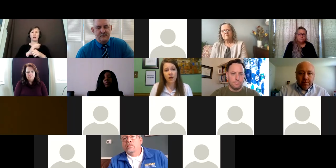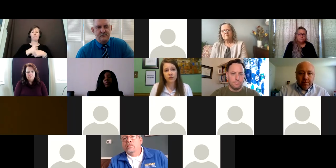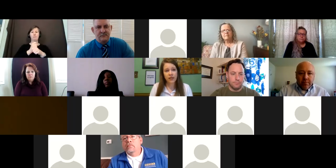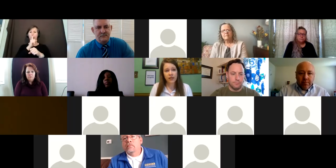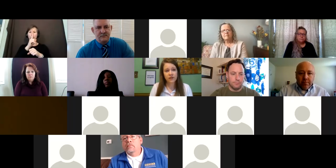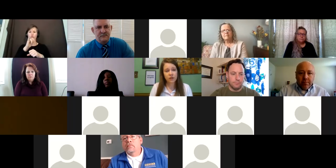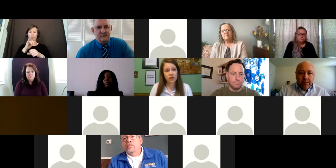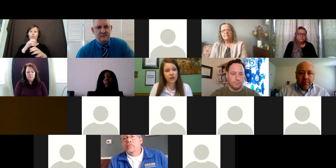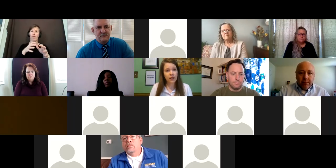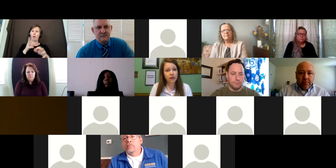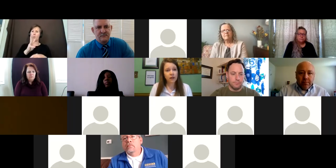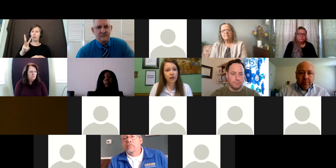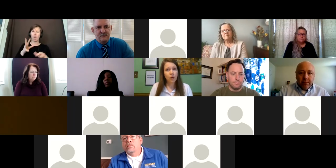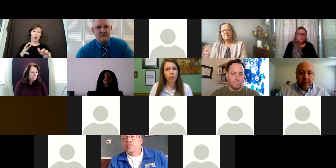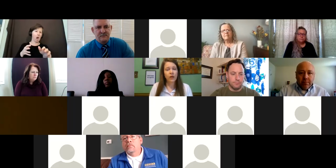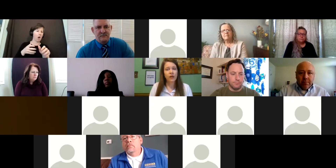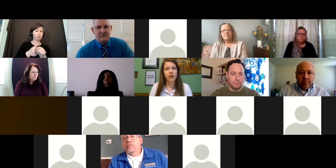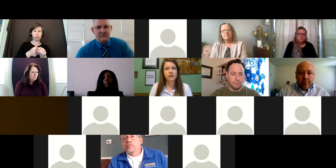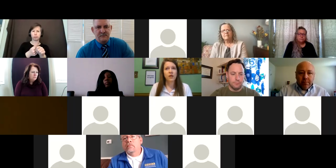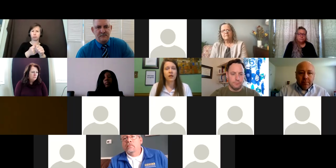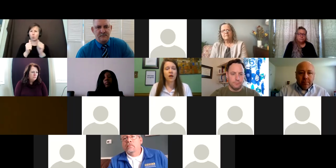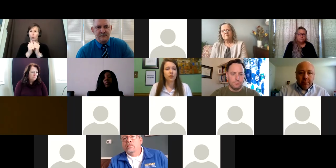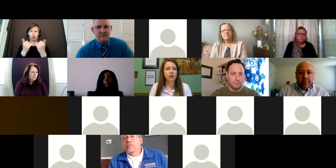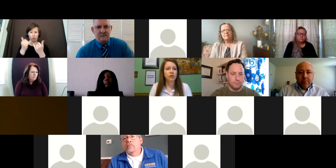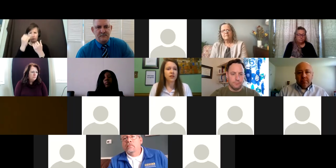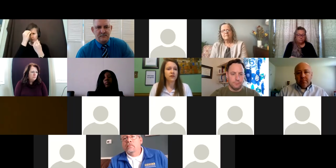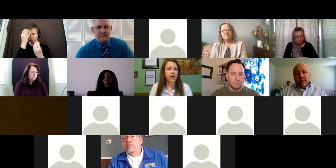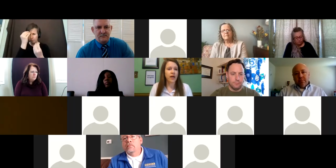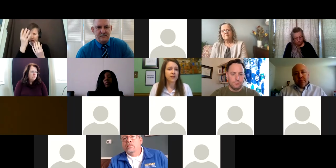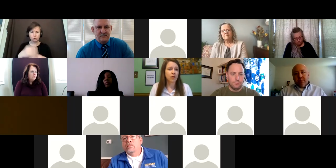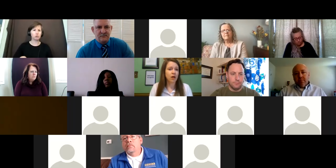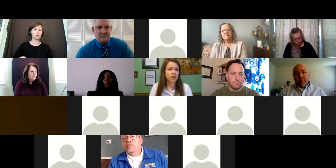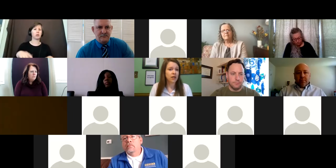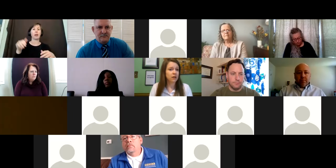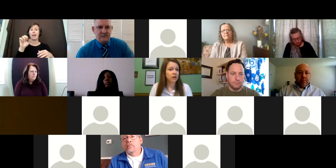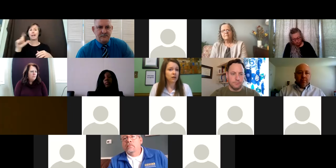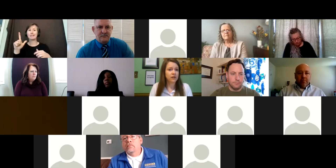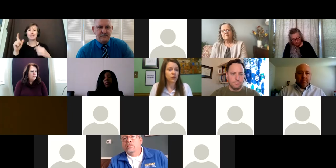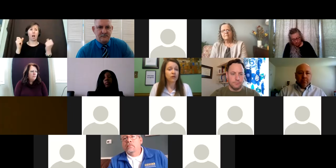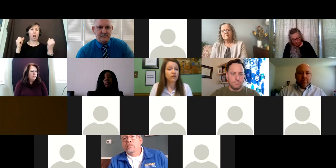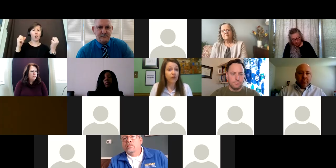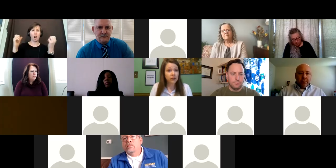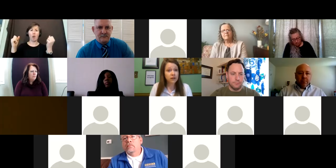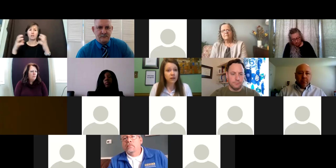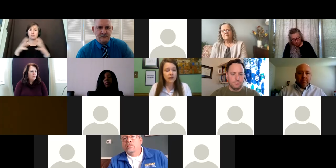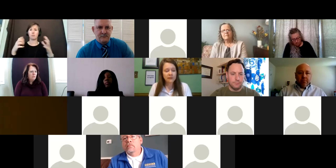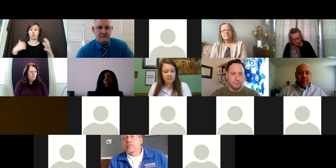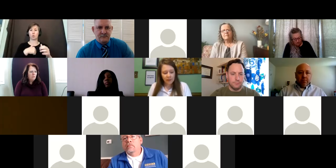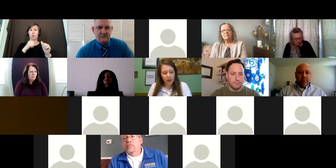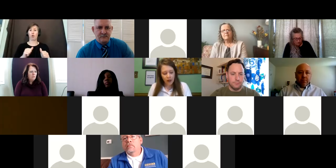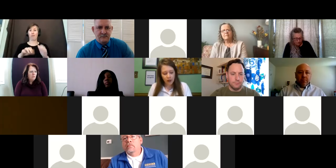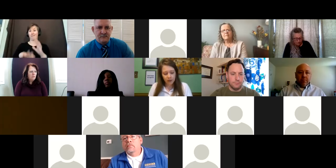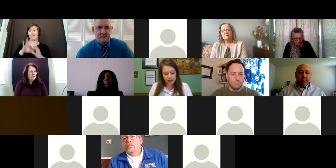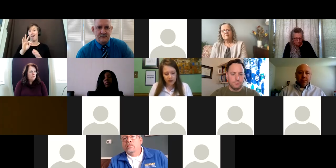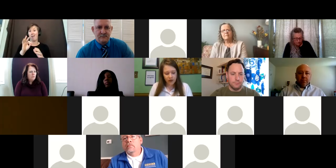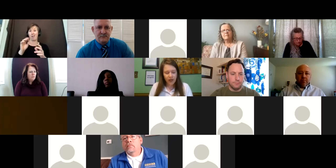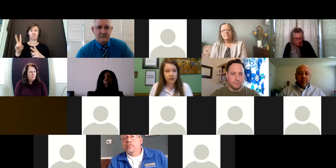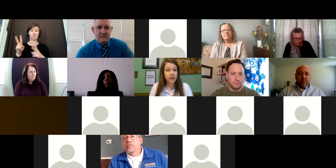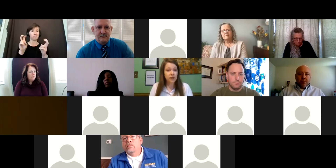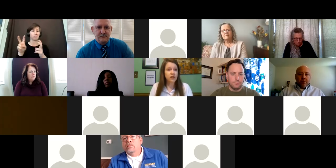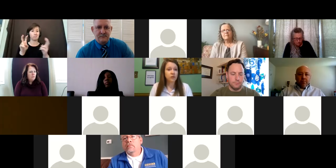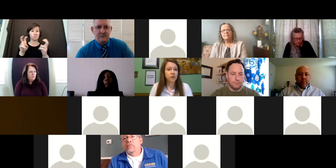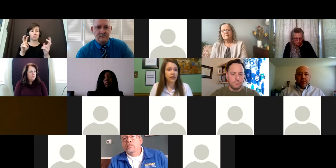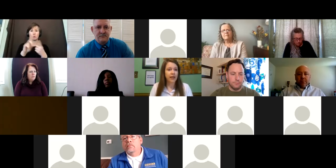was as up to date as we could get it with as many opportunities for ASL content as we could find. And so